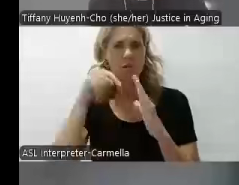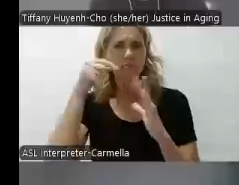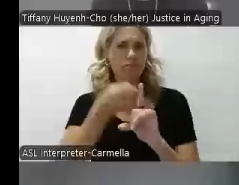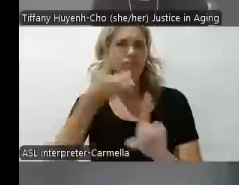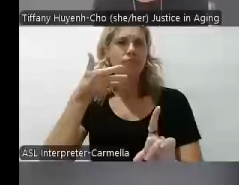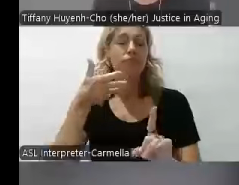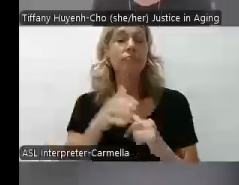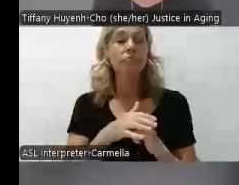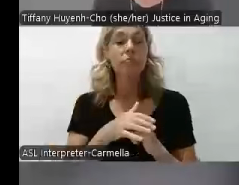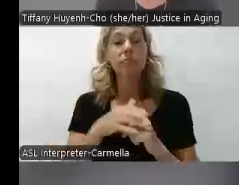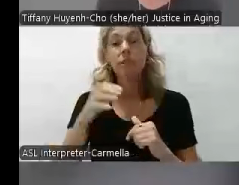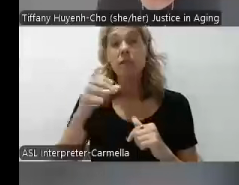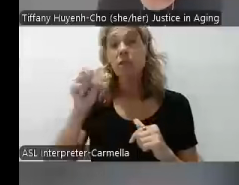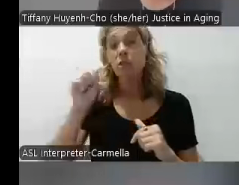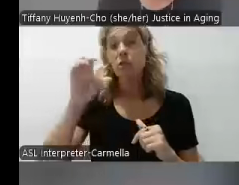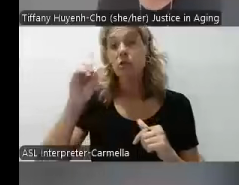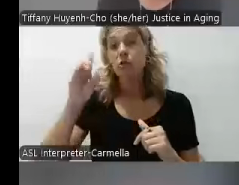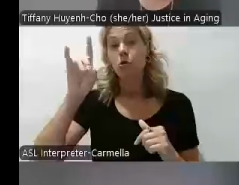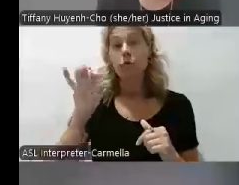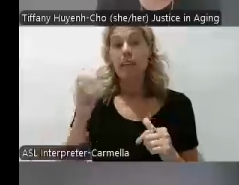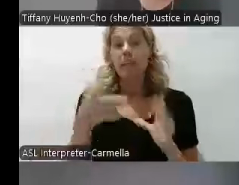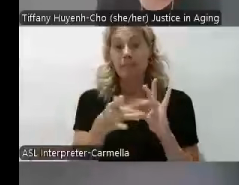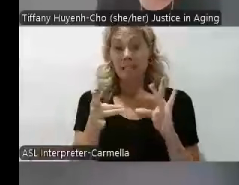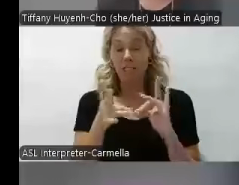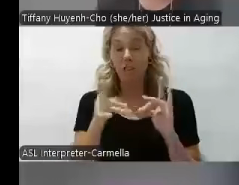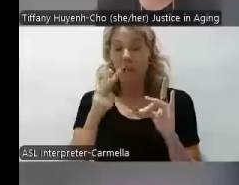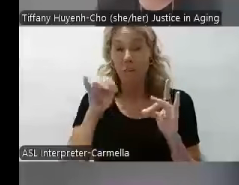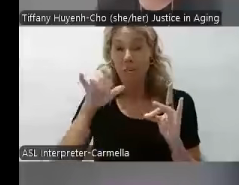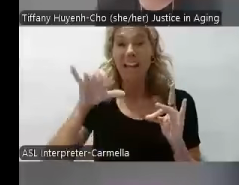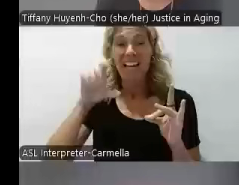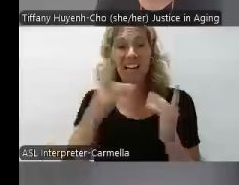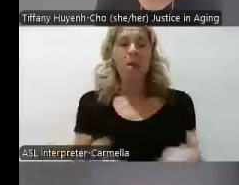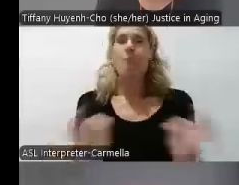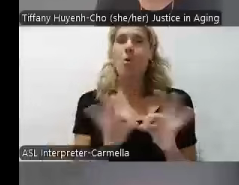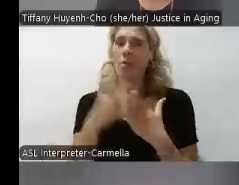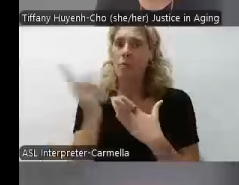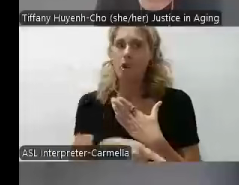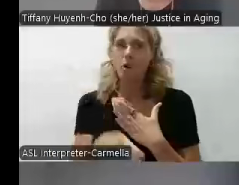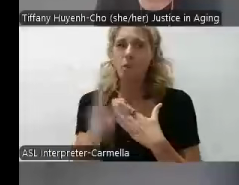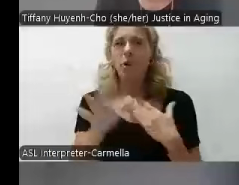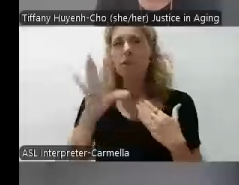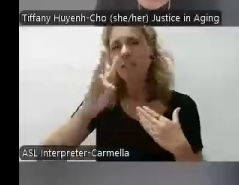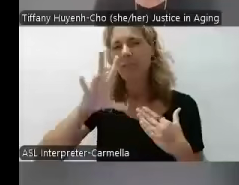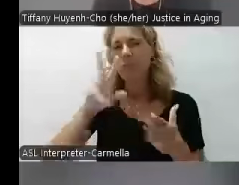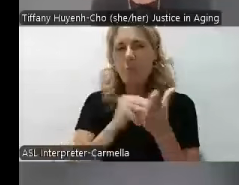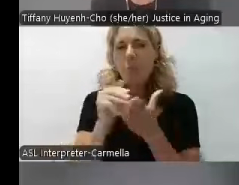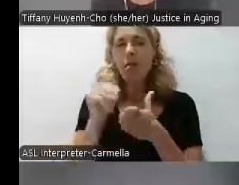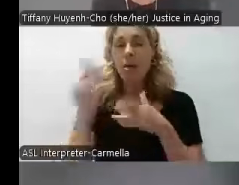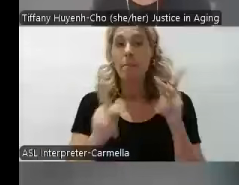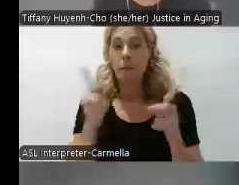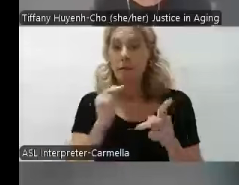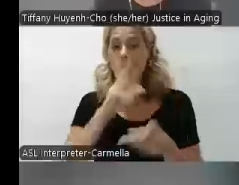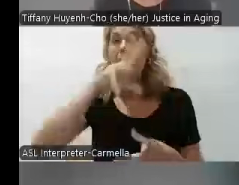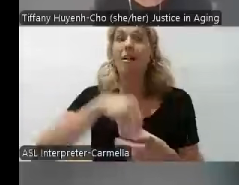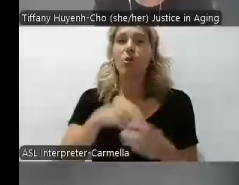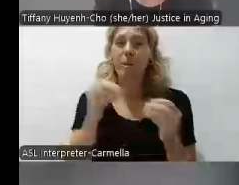So as Tiffany mentioned, Medicaid is a very important program. It covers around 73 million people, including